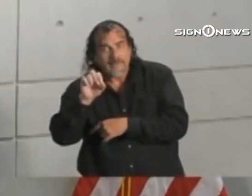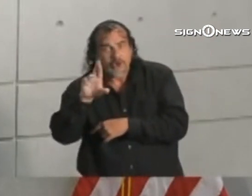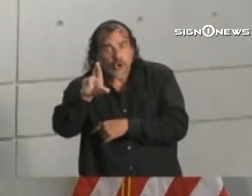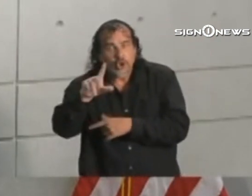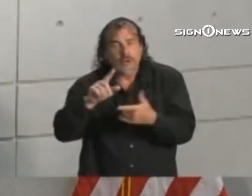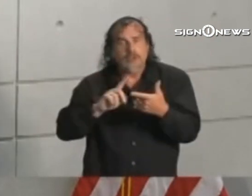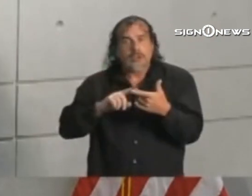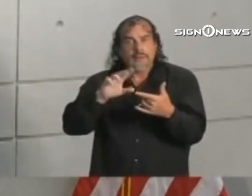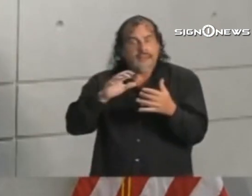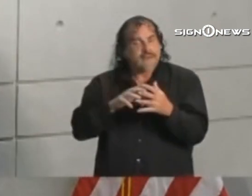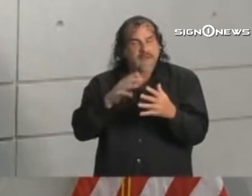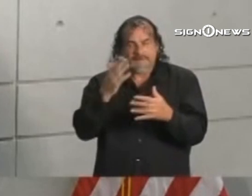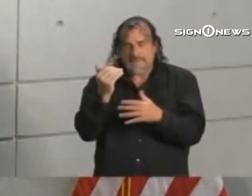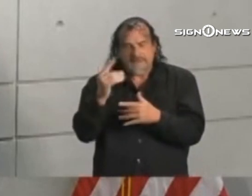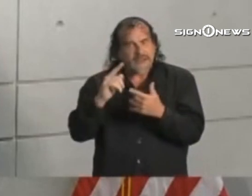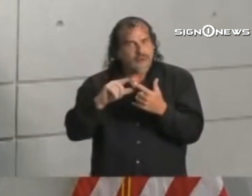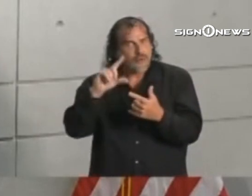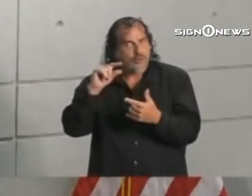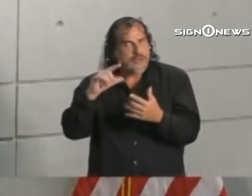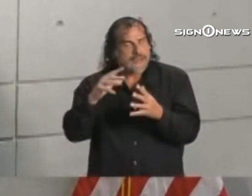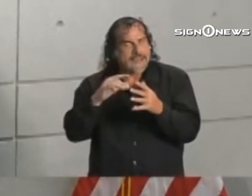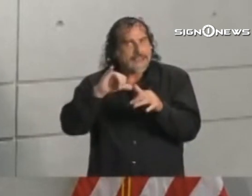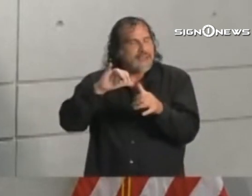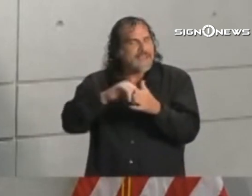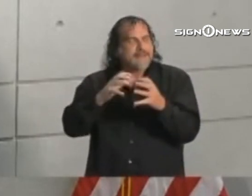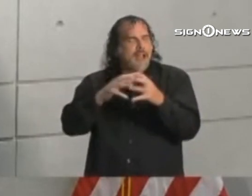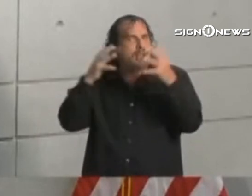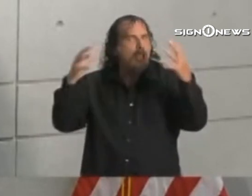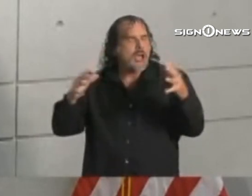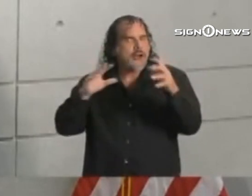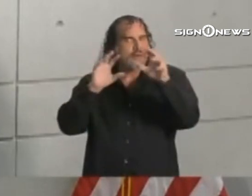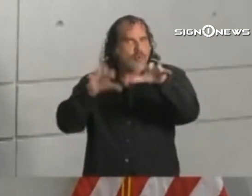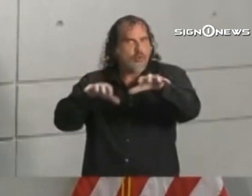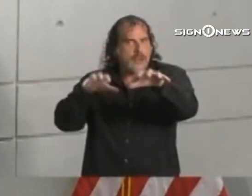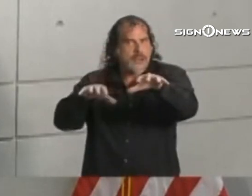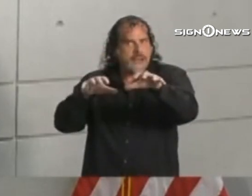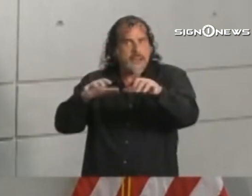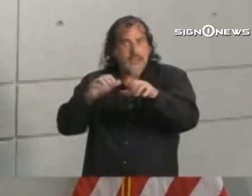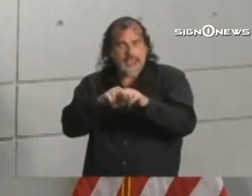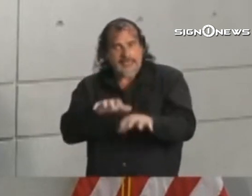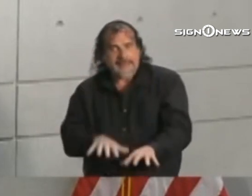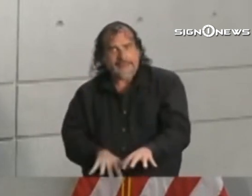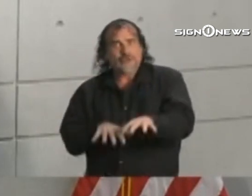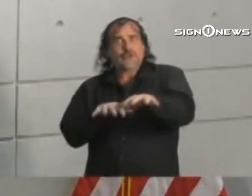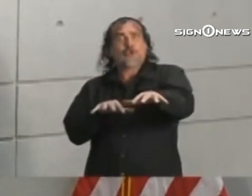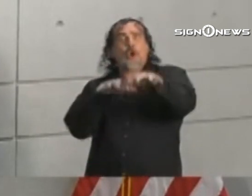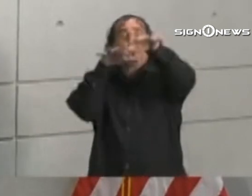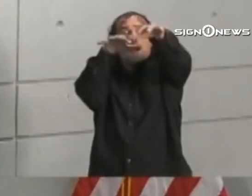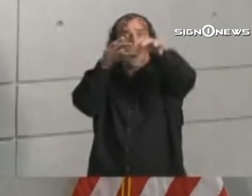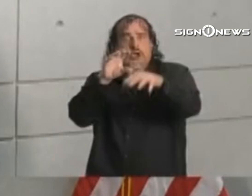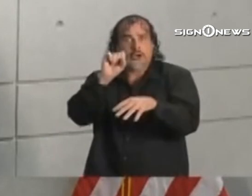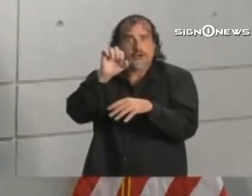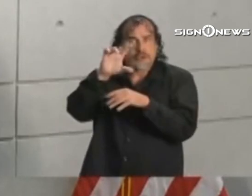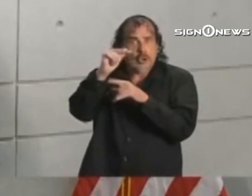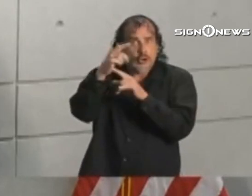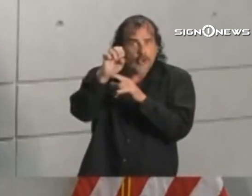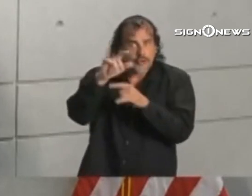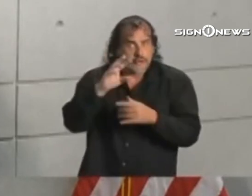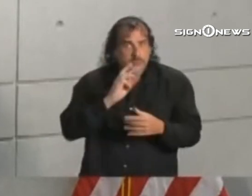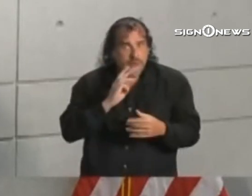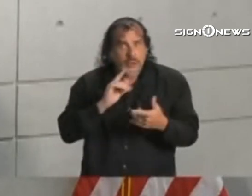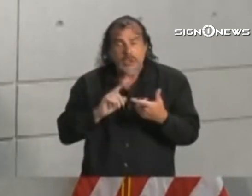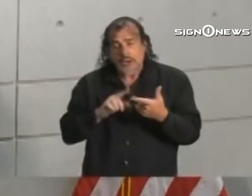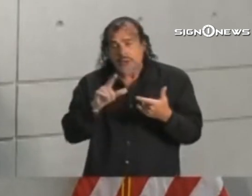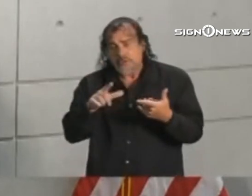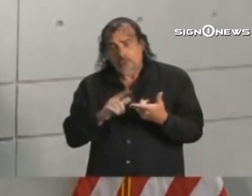that's a lot of rain. It's a lot of rain working against a storm surge. So if you live along the coastal counties in these areas, and